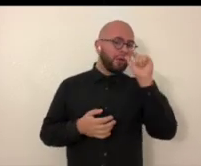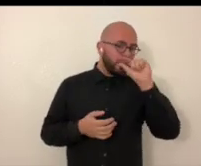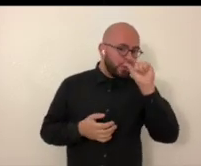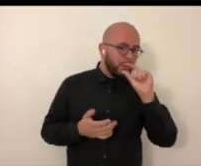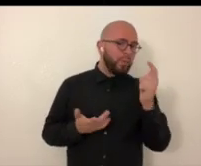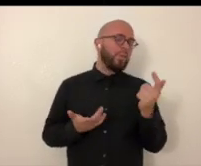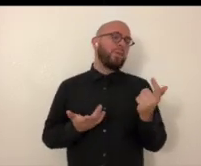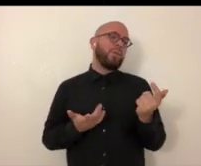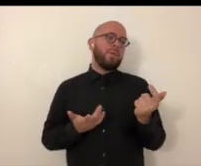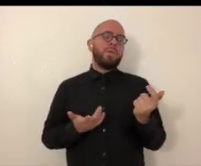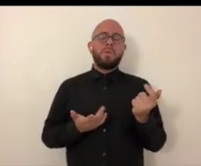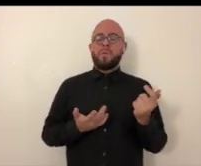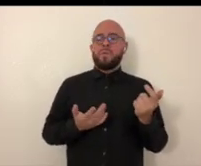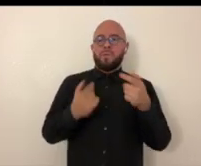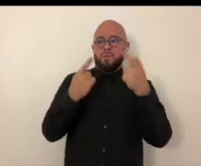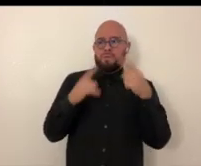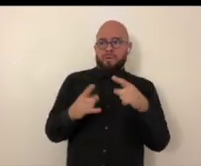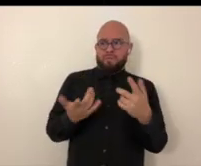different materials,